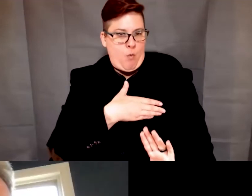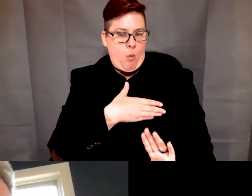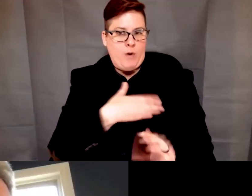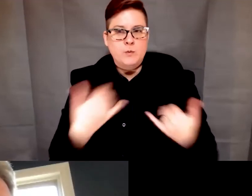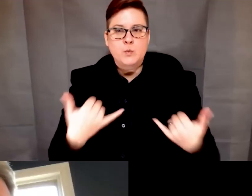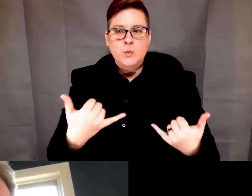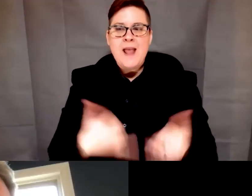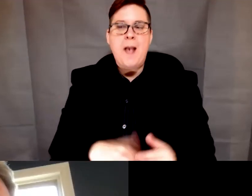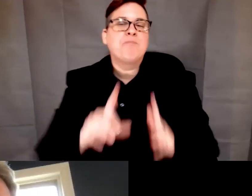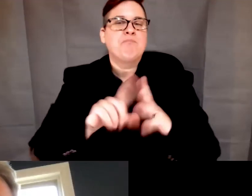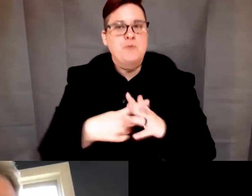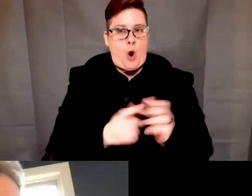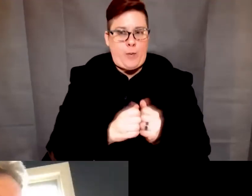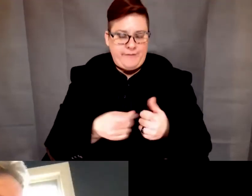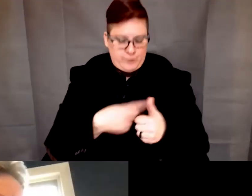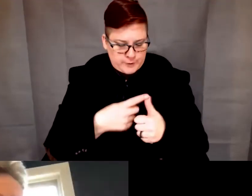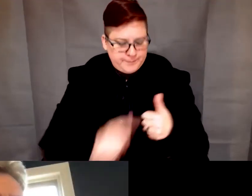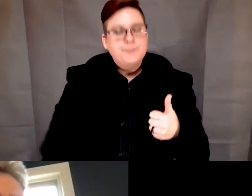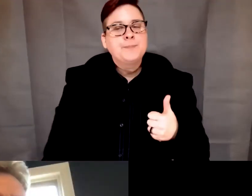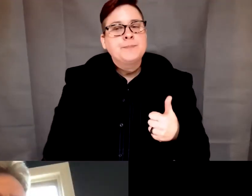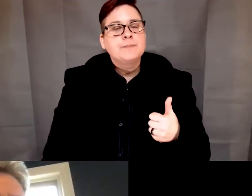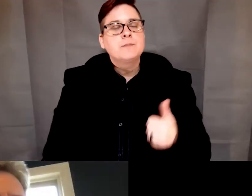and let's start with the first one.